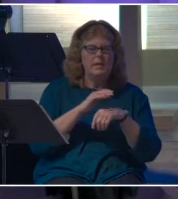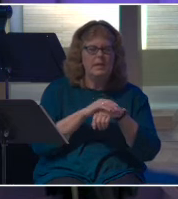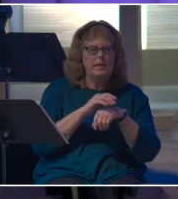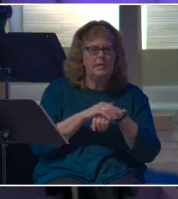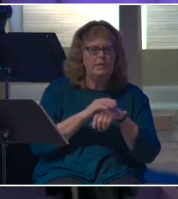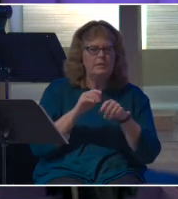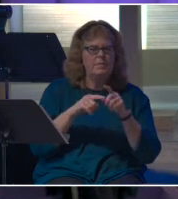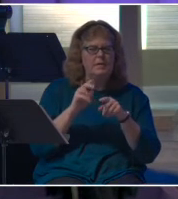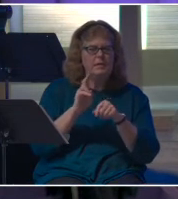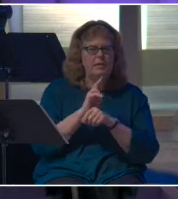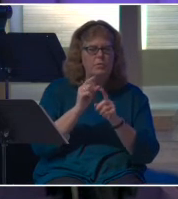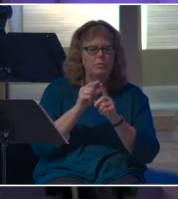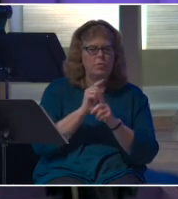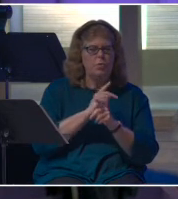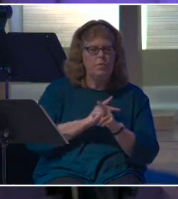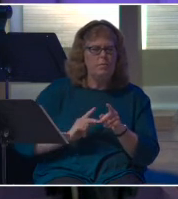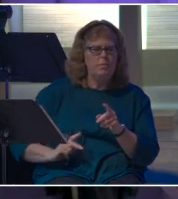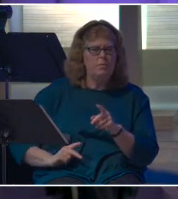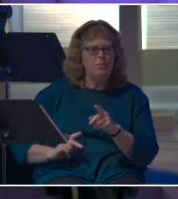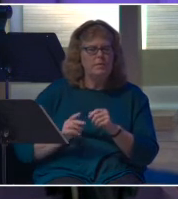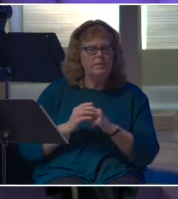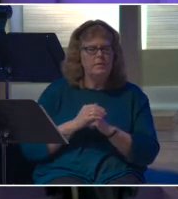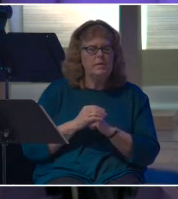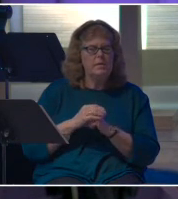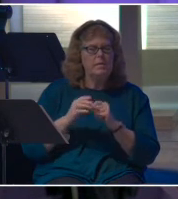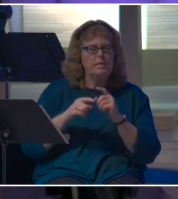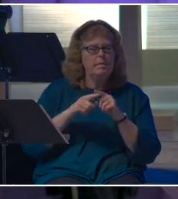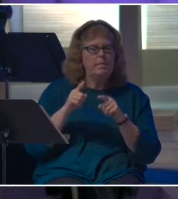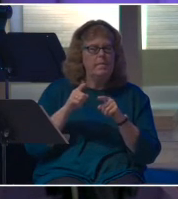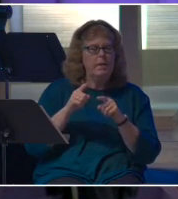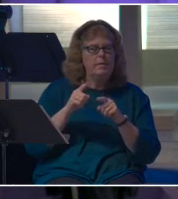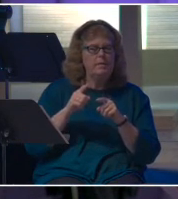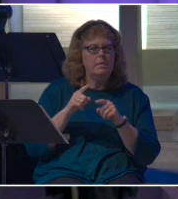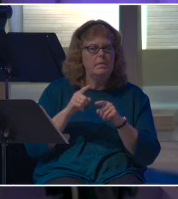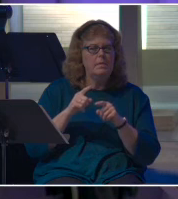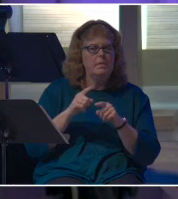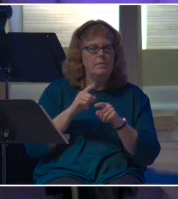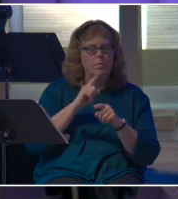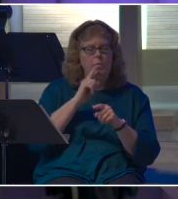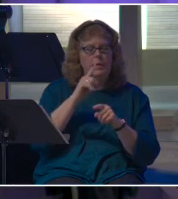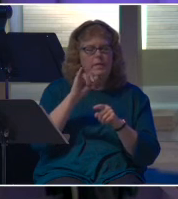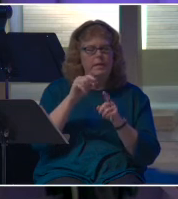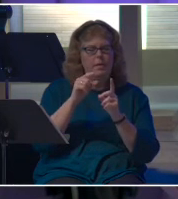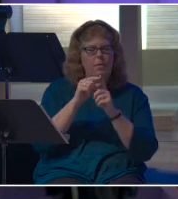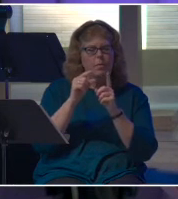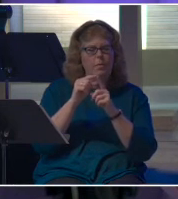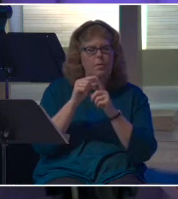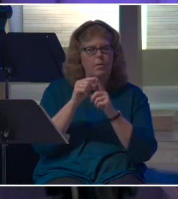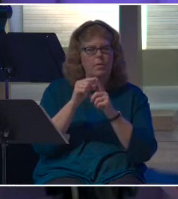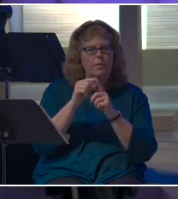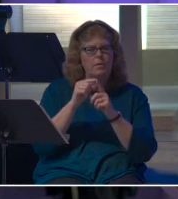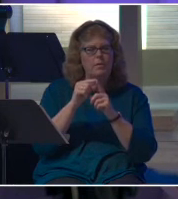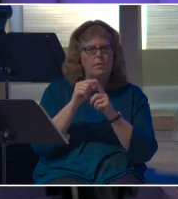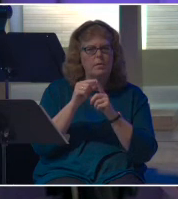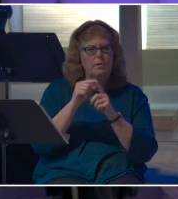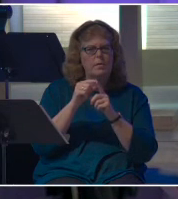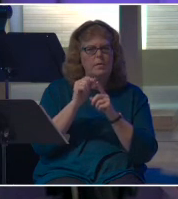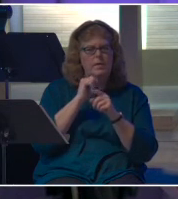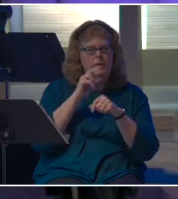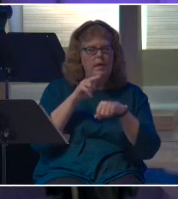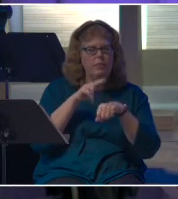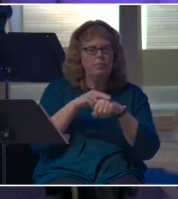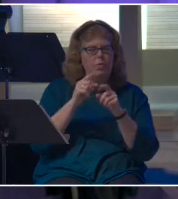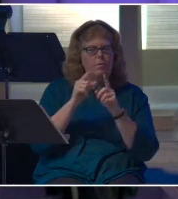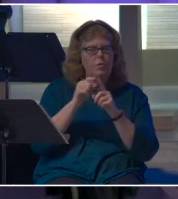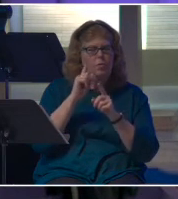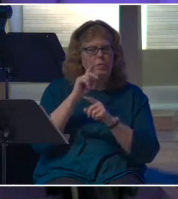word prince in the Holman version. But that word is not the normal word